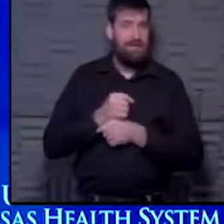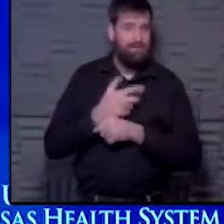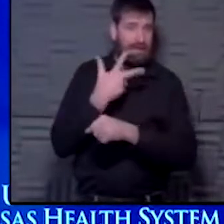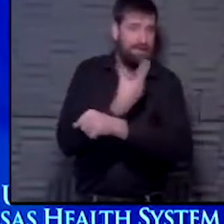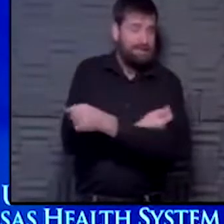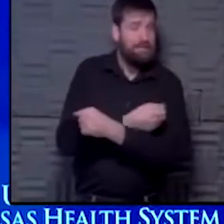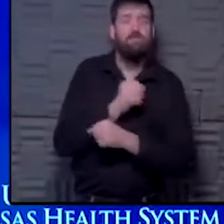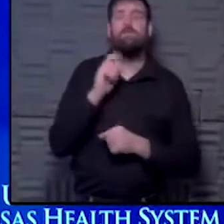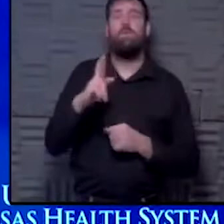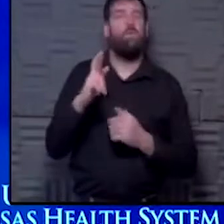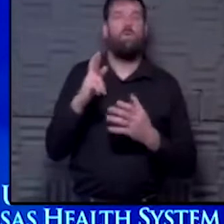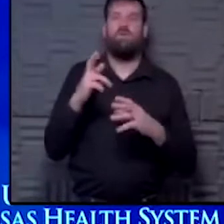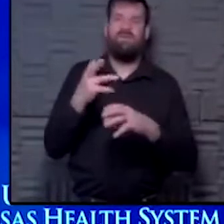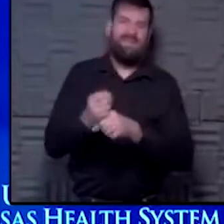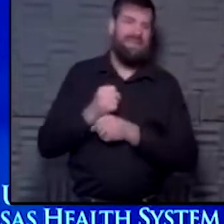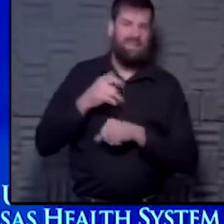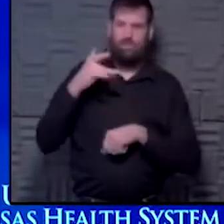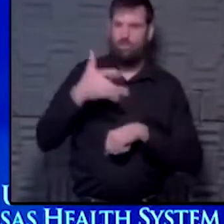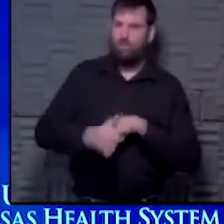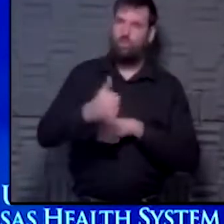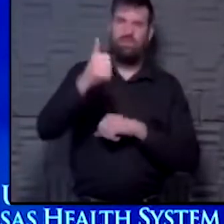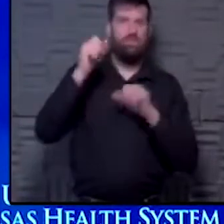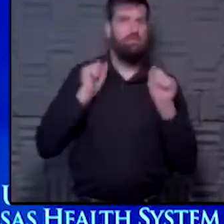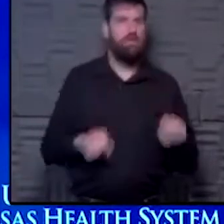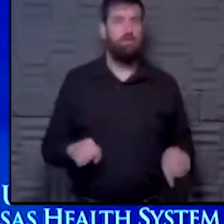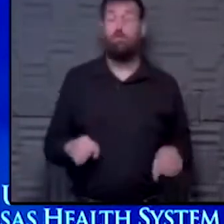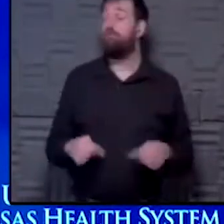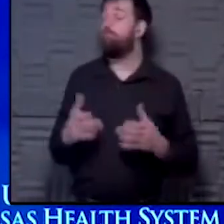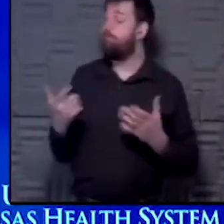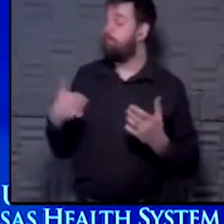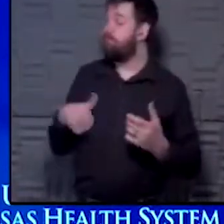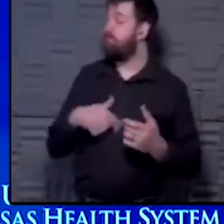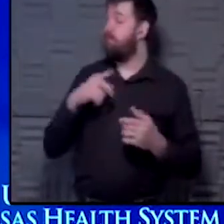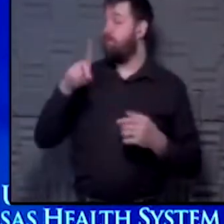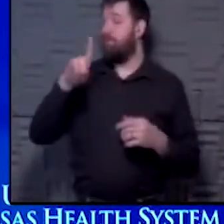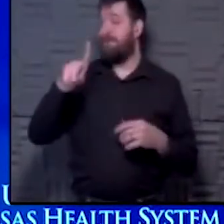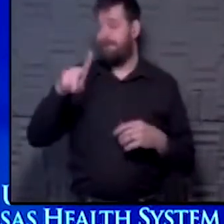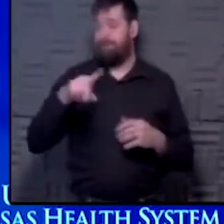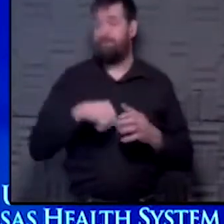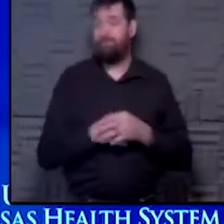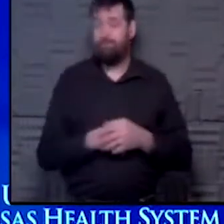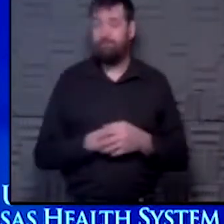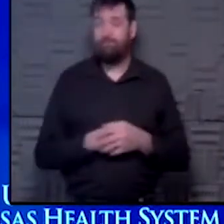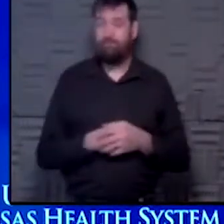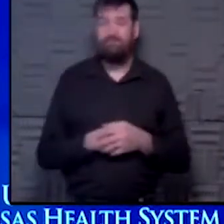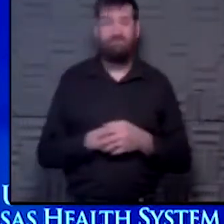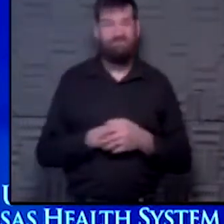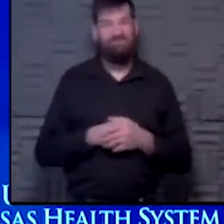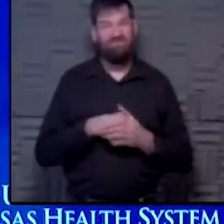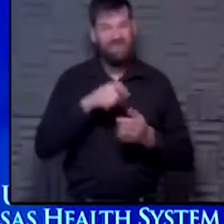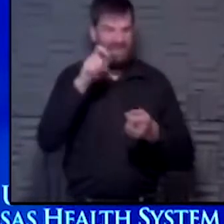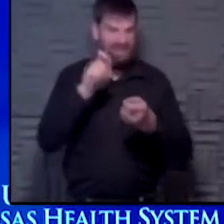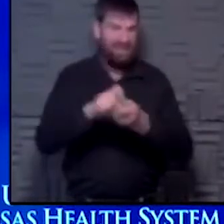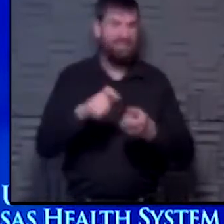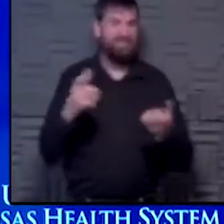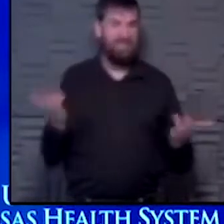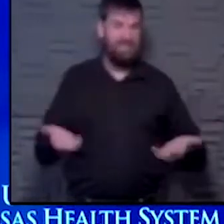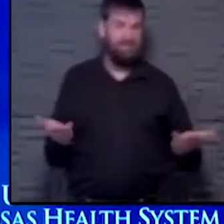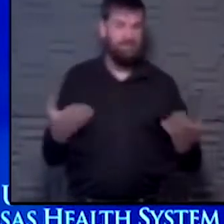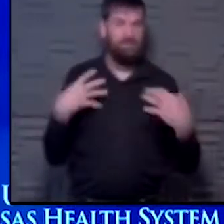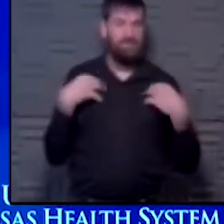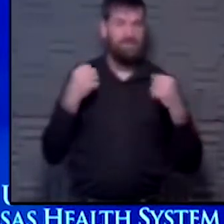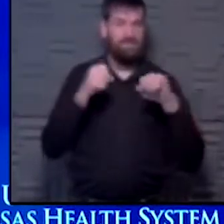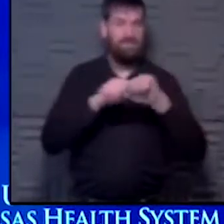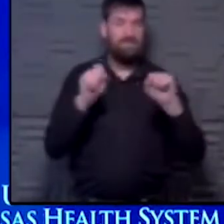it as soon as they can, no matter what? That's a great question. Well, here's what we did. I'll tell you this. When we first started that, we did exactly this. Within the health system,